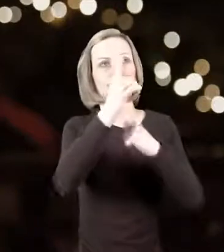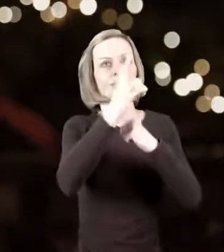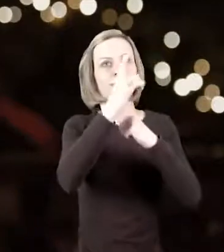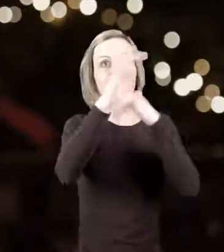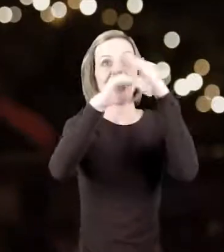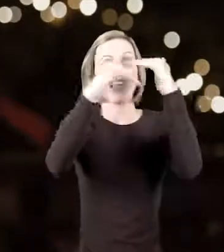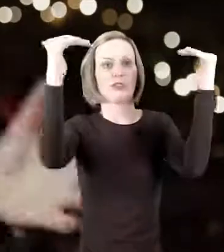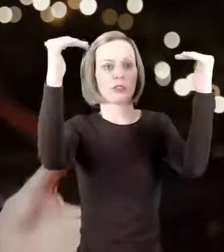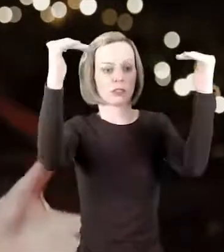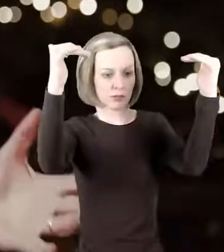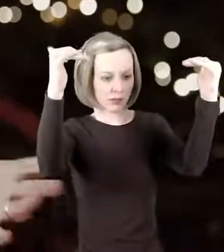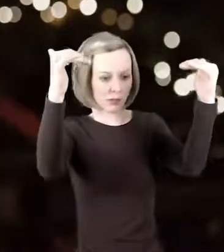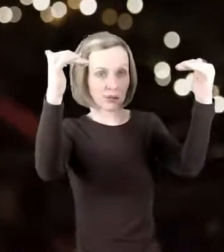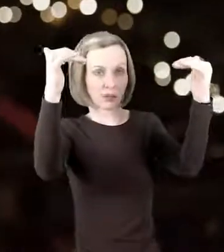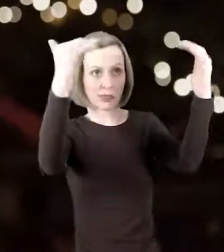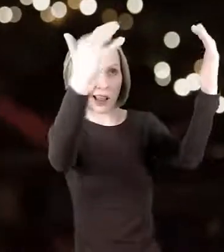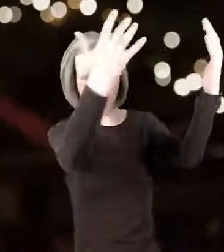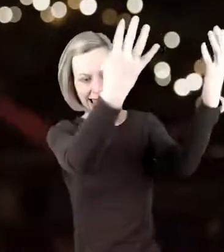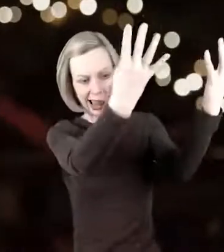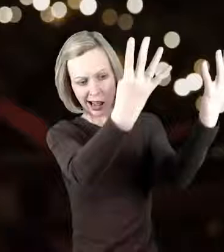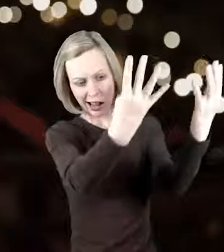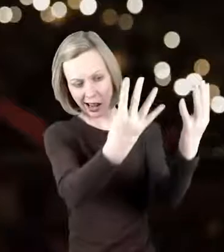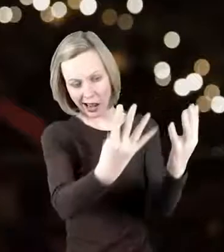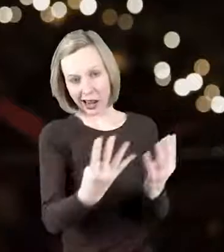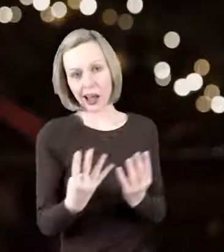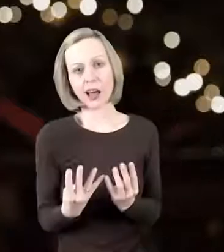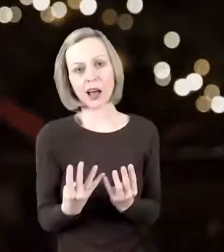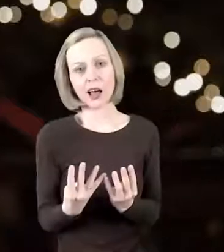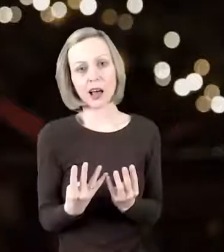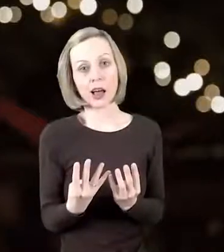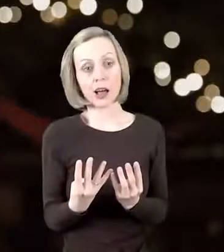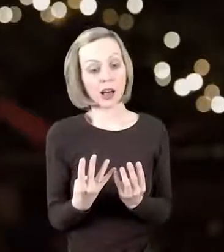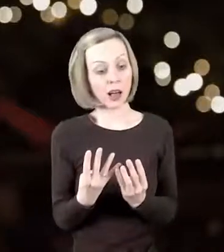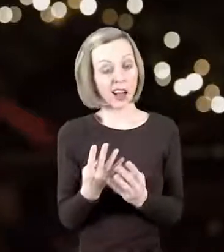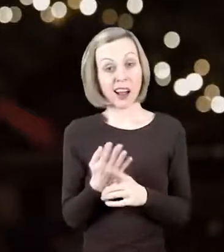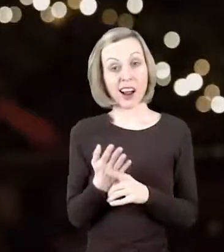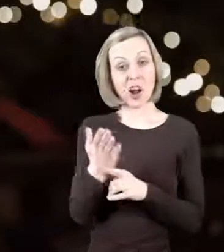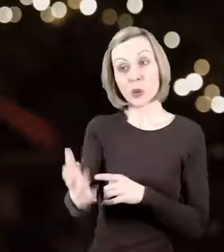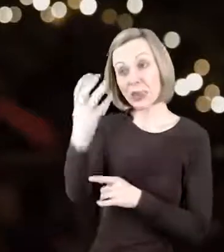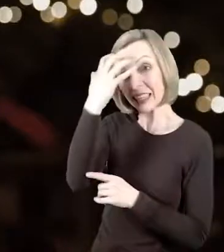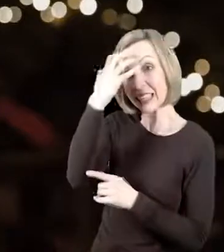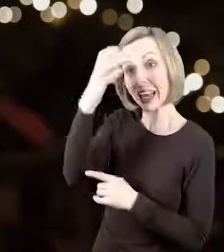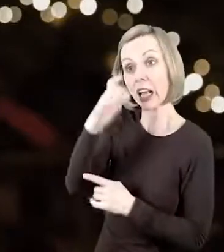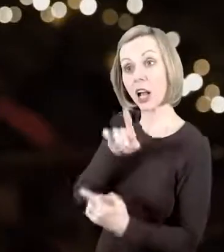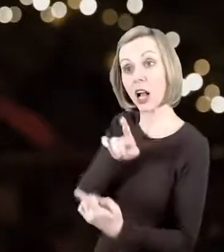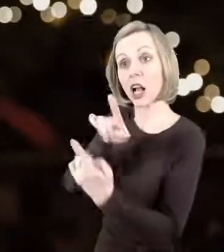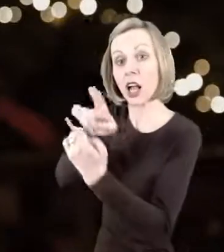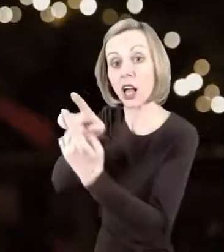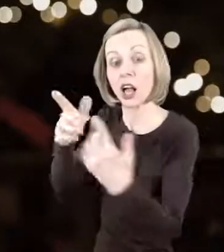and all heaven pours across it into this earth. Not to